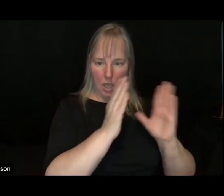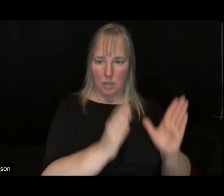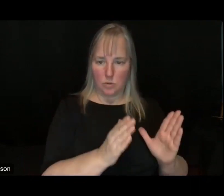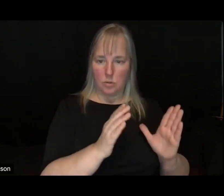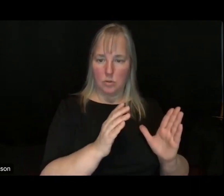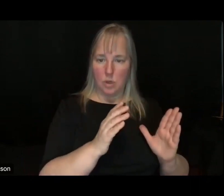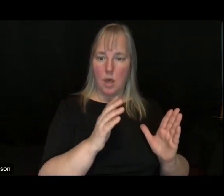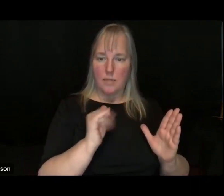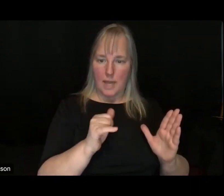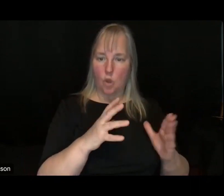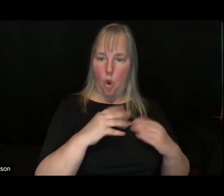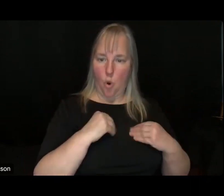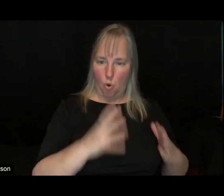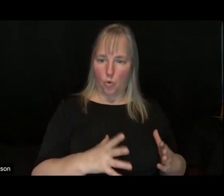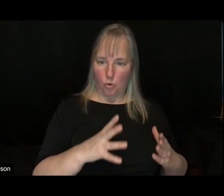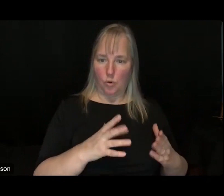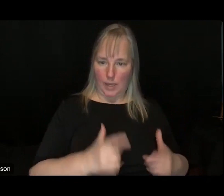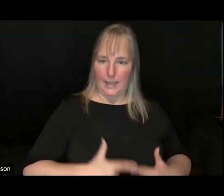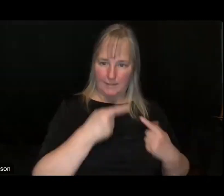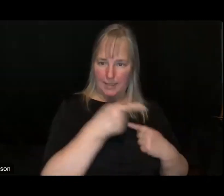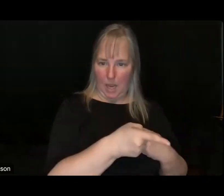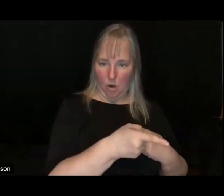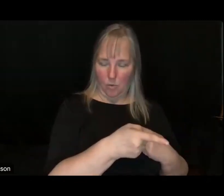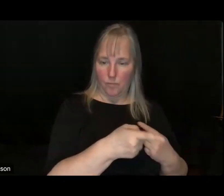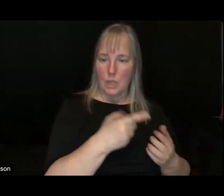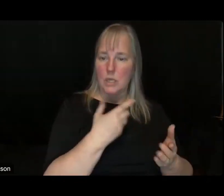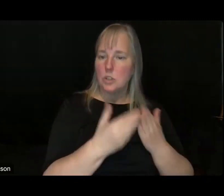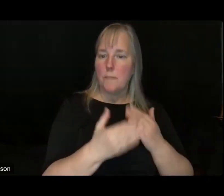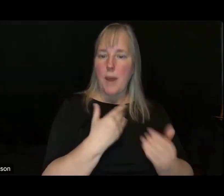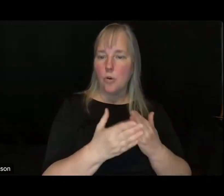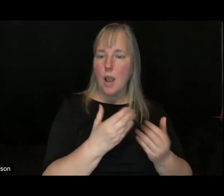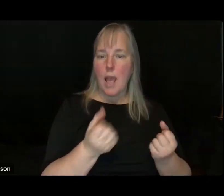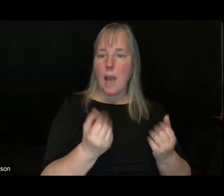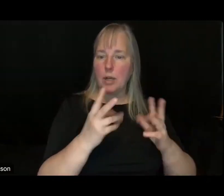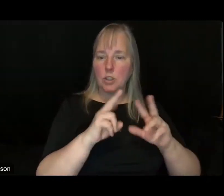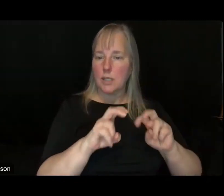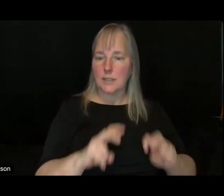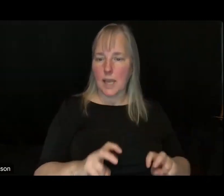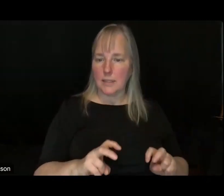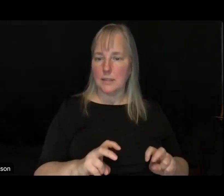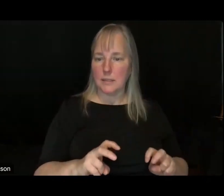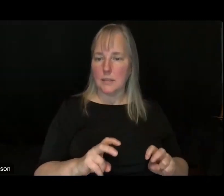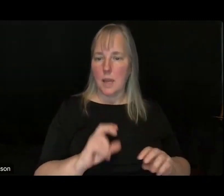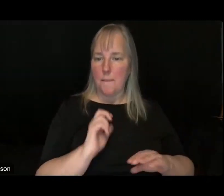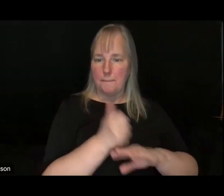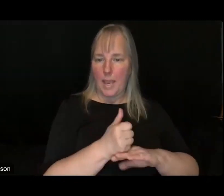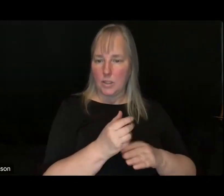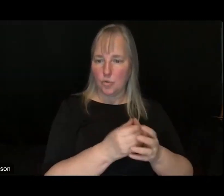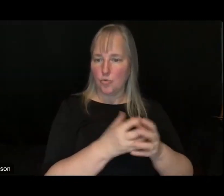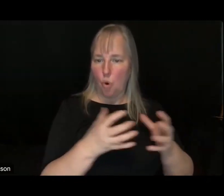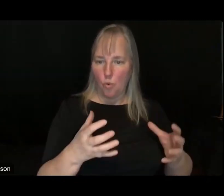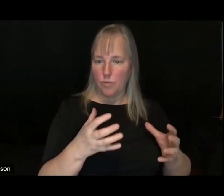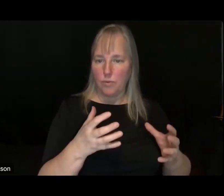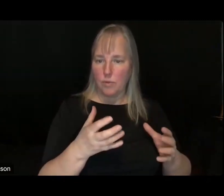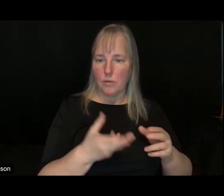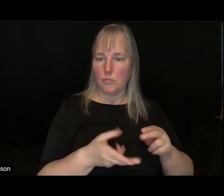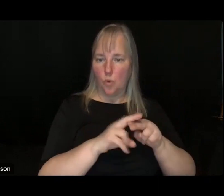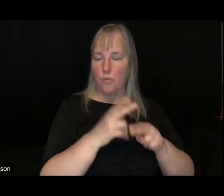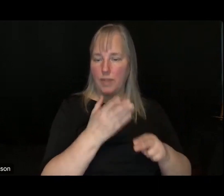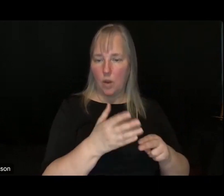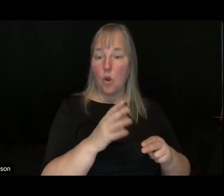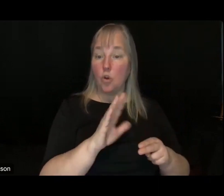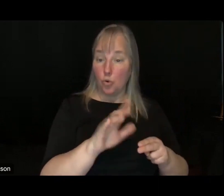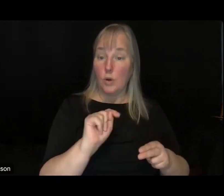occupied property, then no matter how much is assessable base growth there, your tax to the